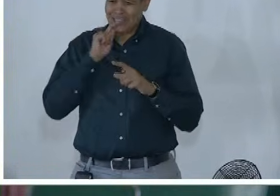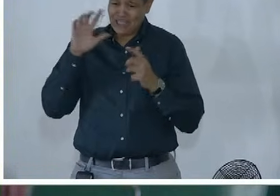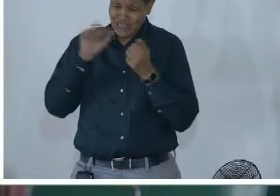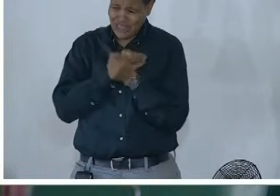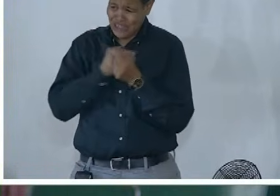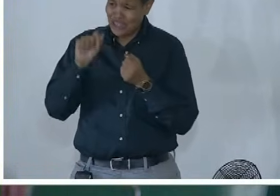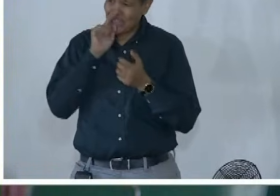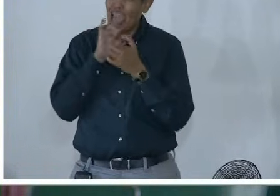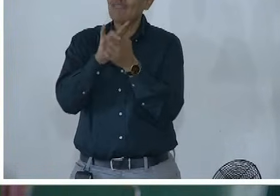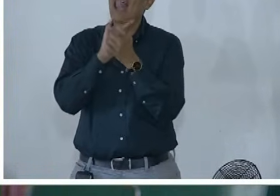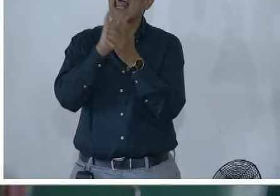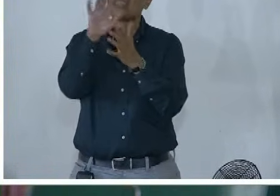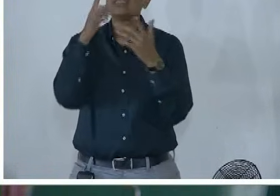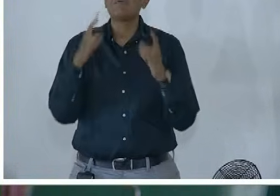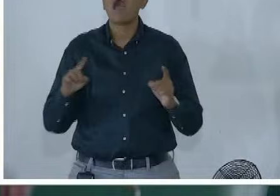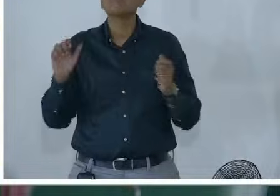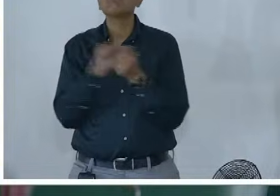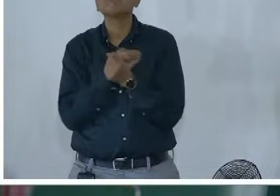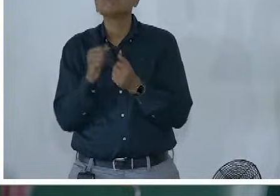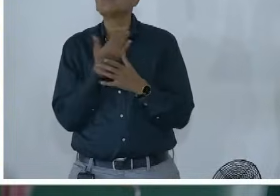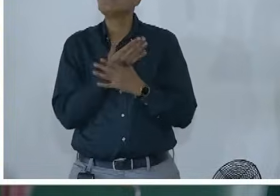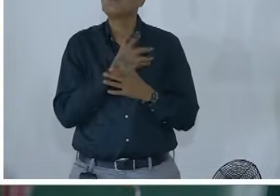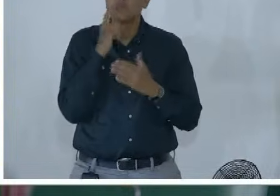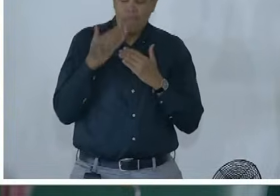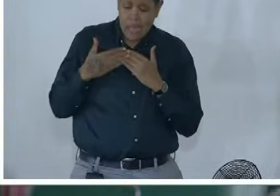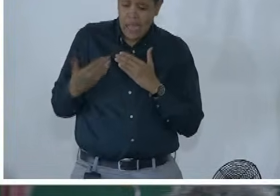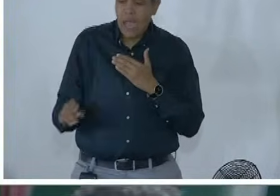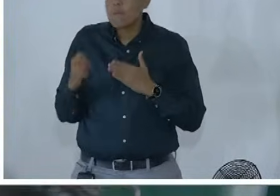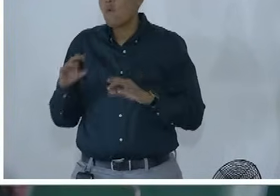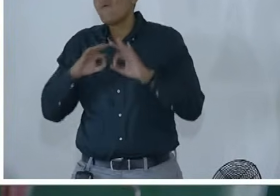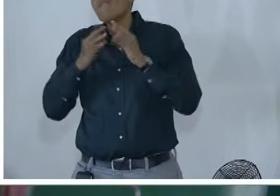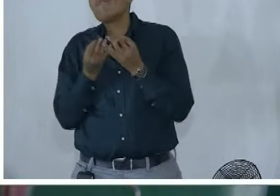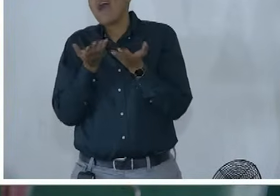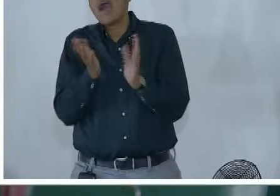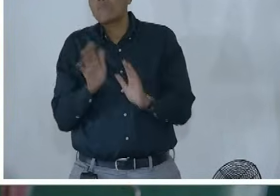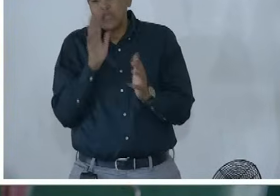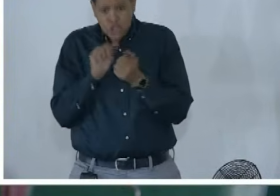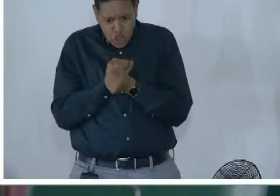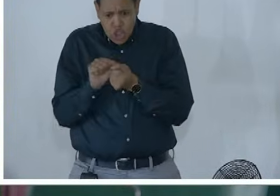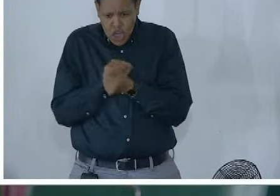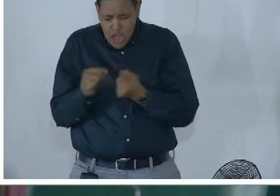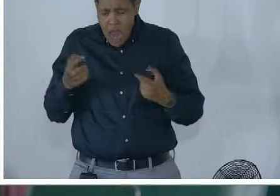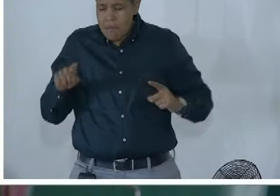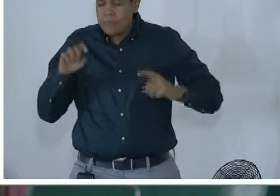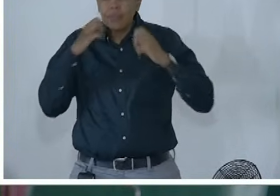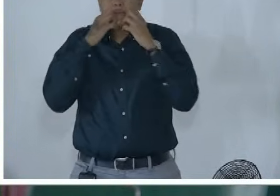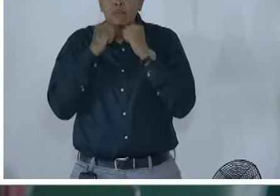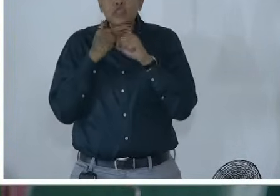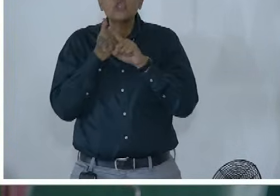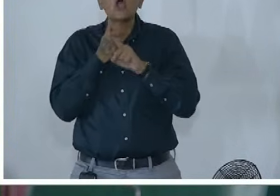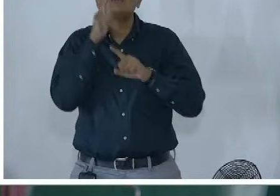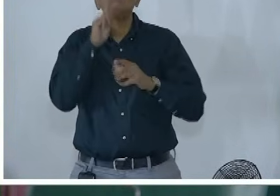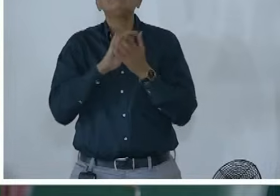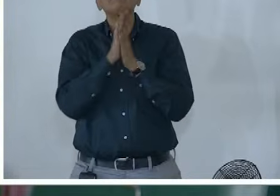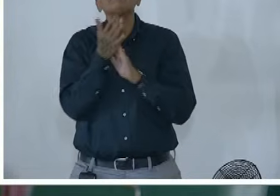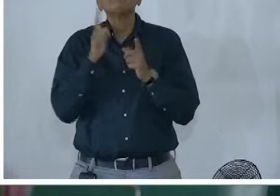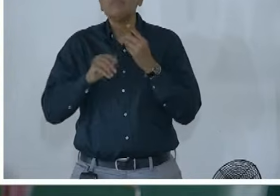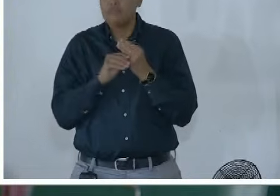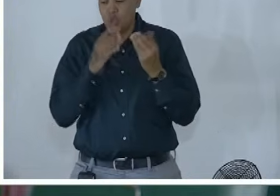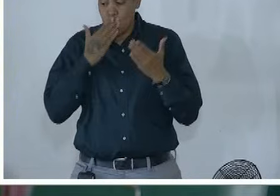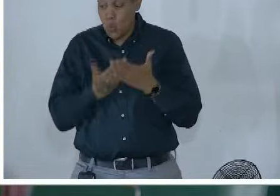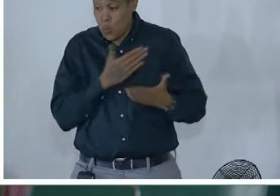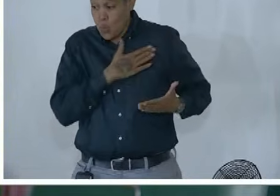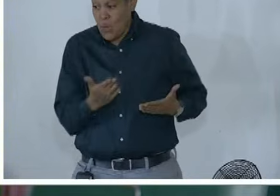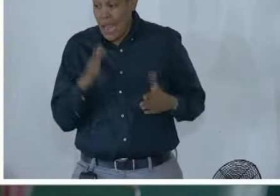destroying relationships between neighbors or family members, they preserve the peace and